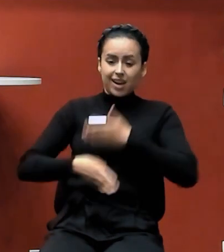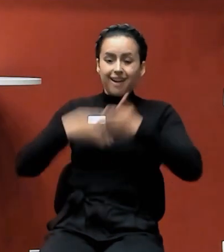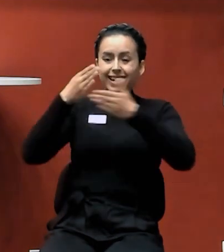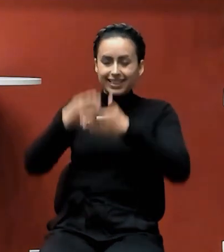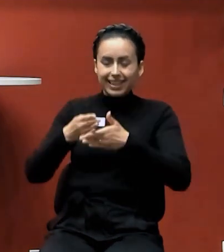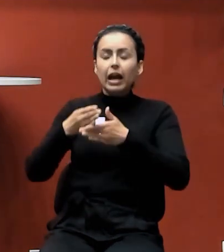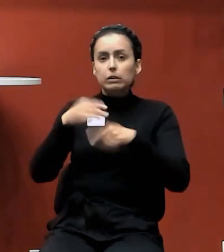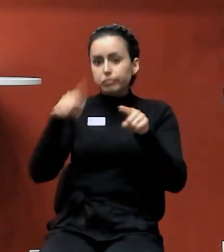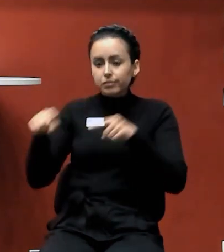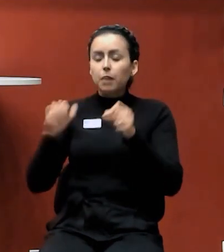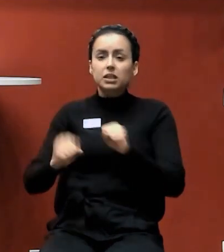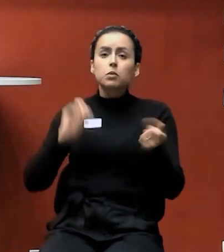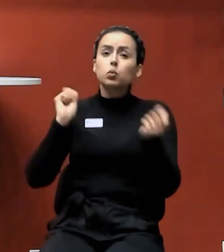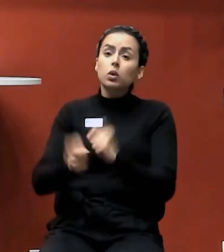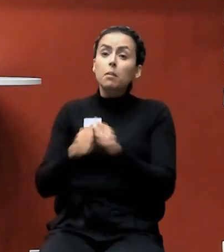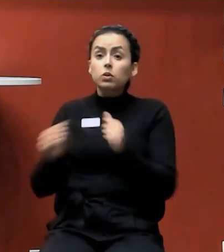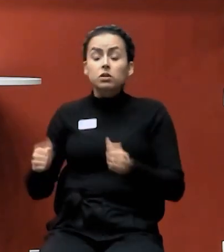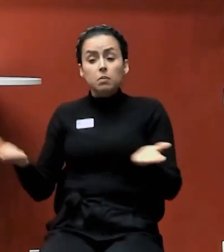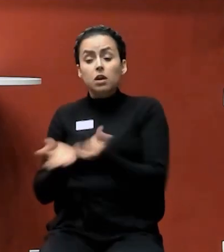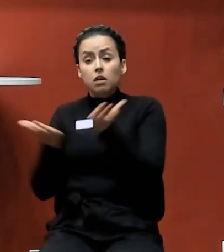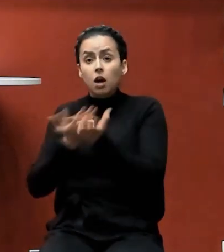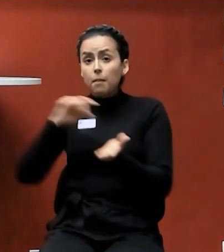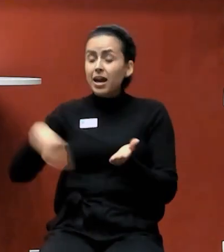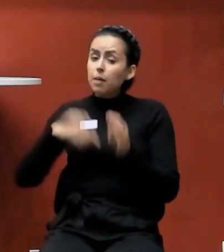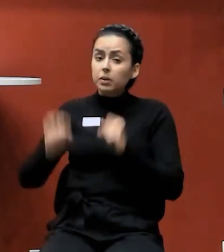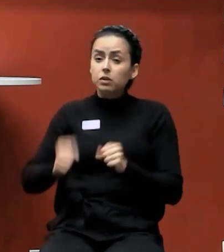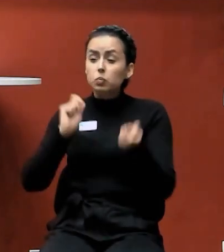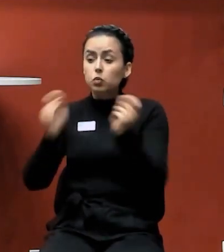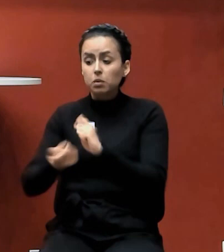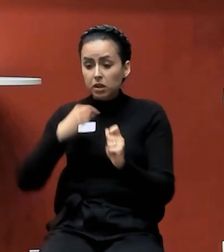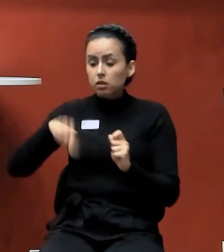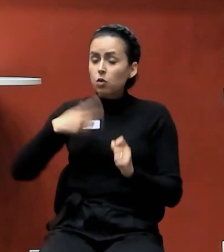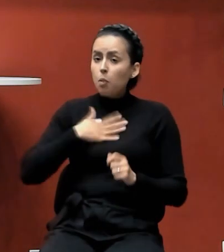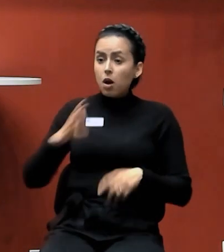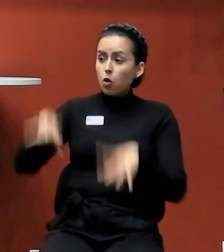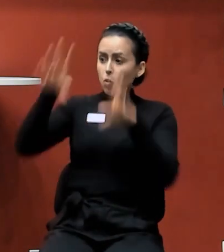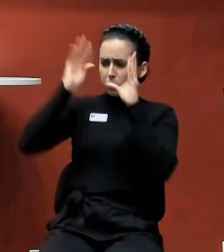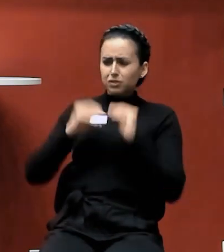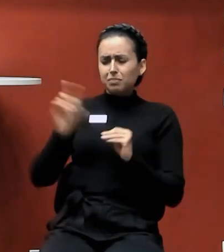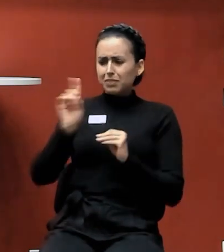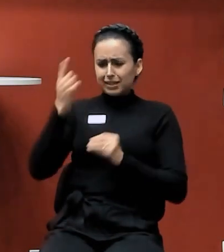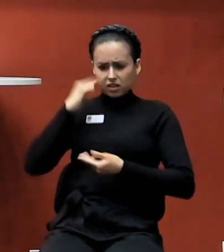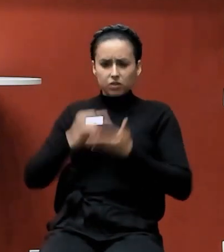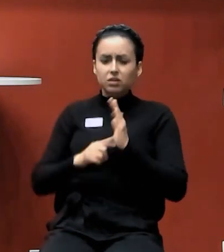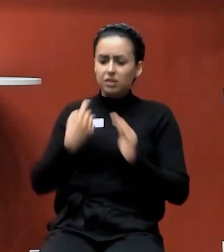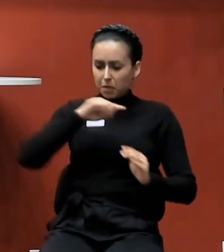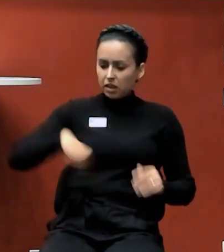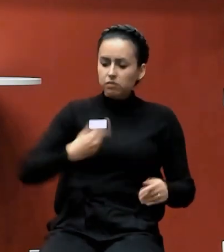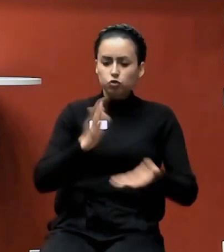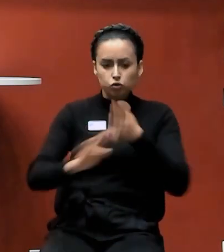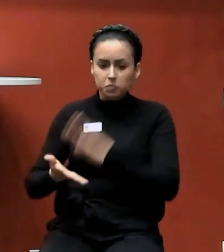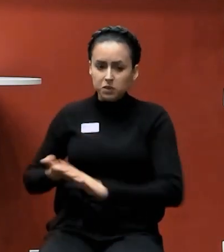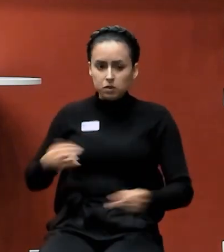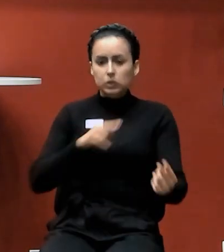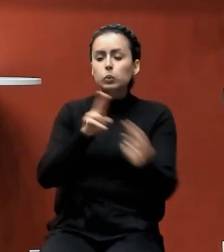change. But at the same time, we also have to change our understanding of what it is to be in a relationship with one another,